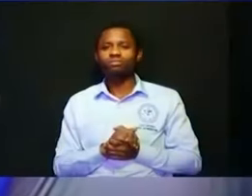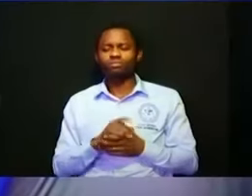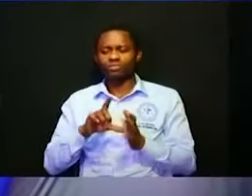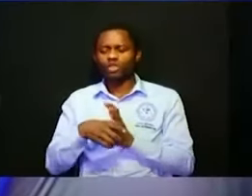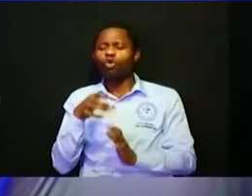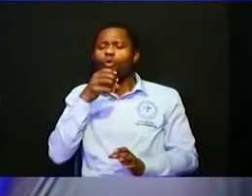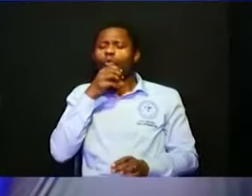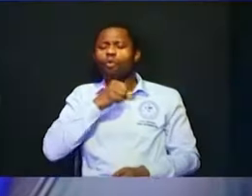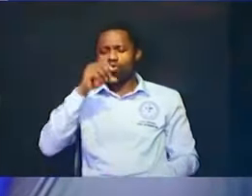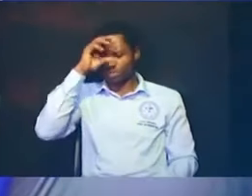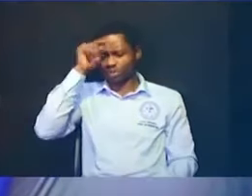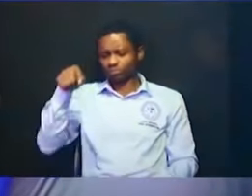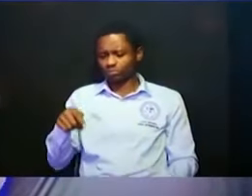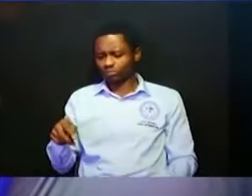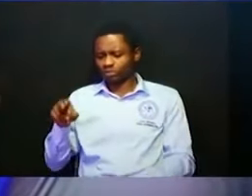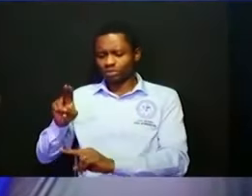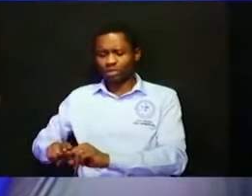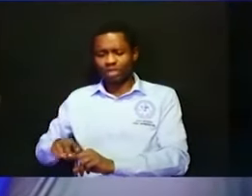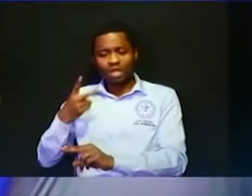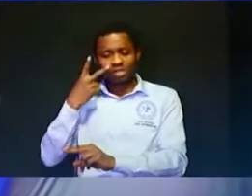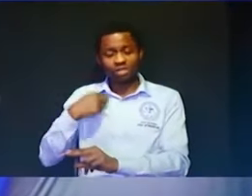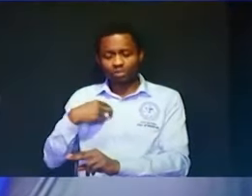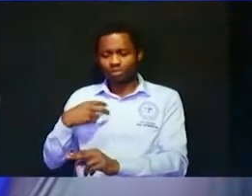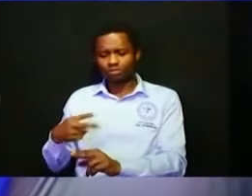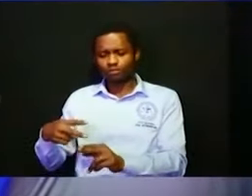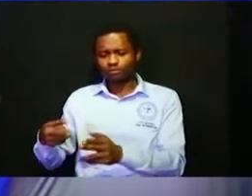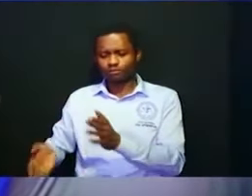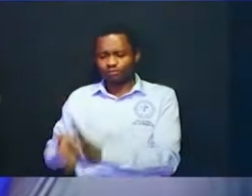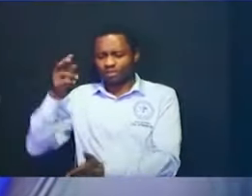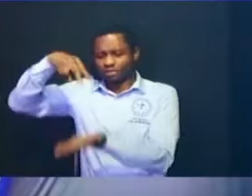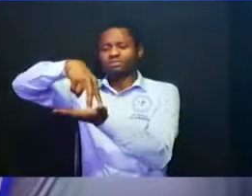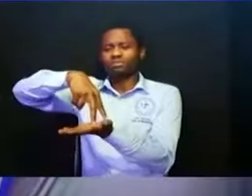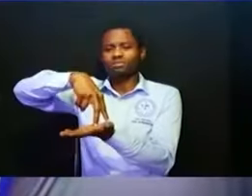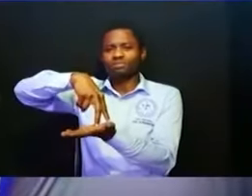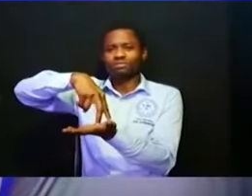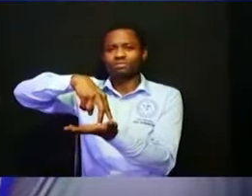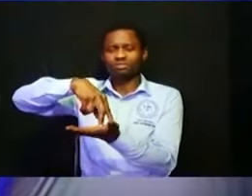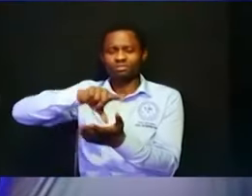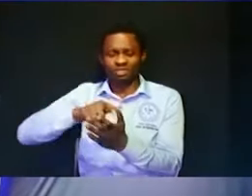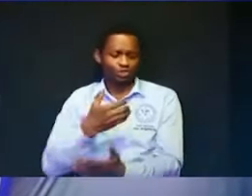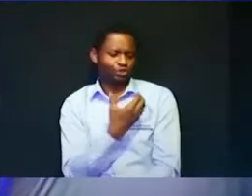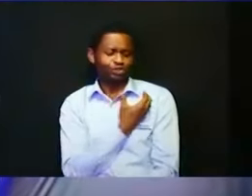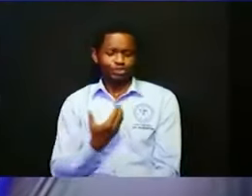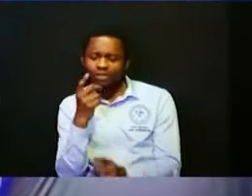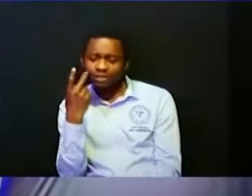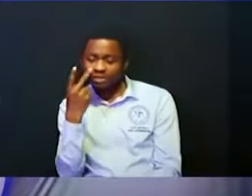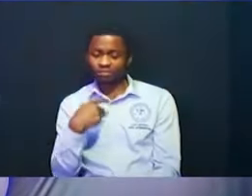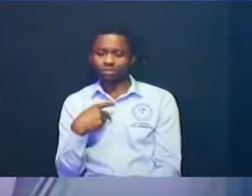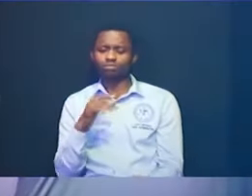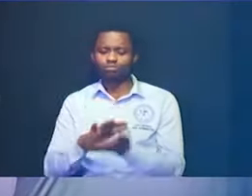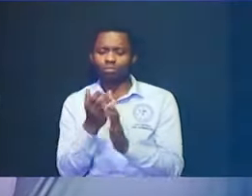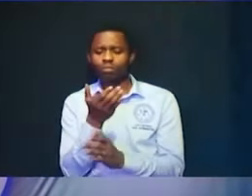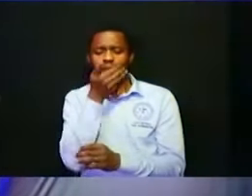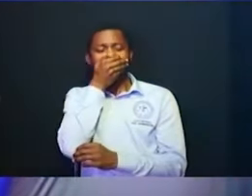old men, they will rise to their feet. Na enkokuranso esori jine jinae. The chiefs refrained from speaking and covered their mouth